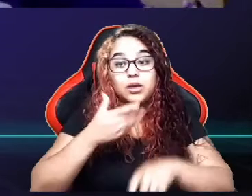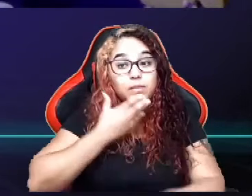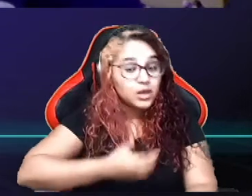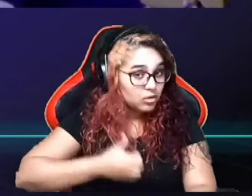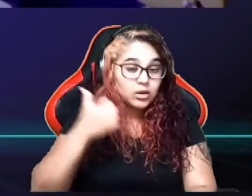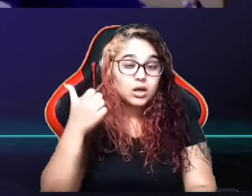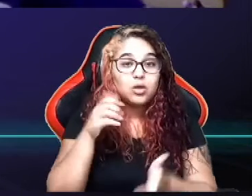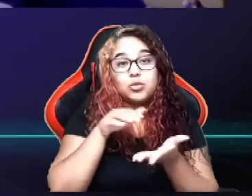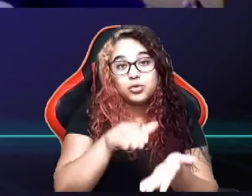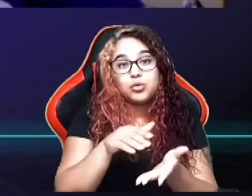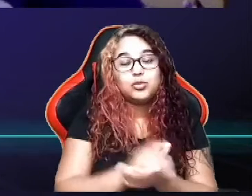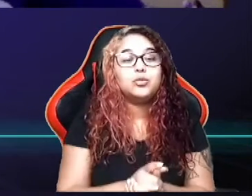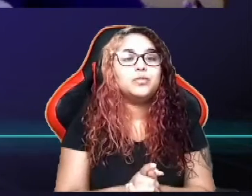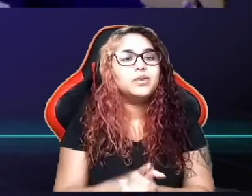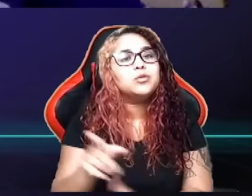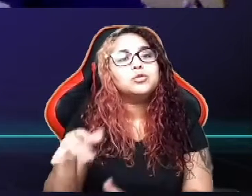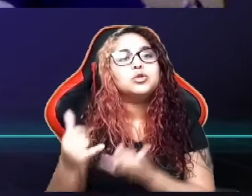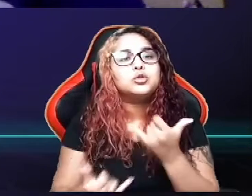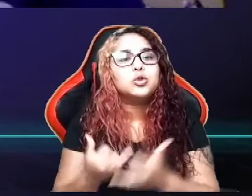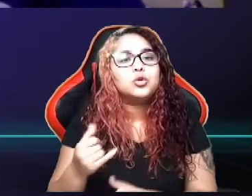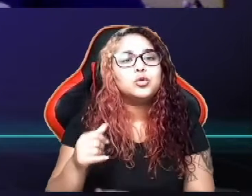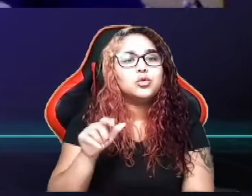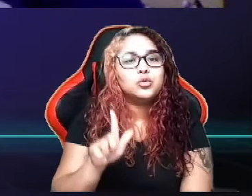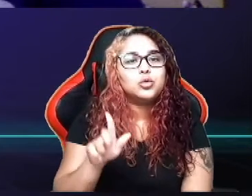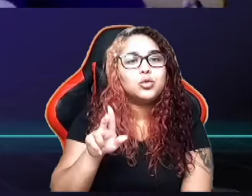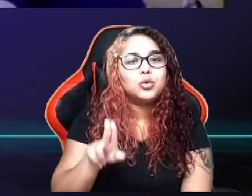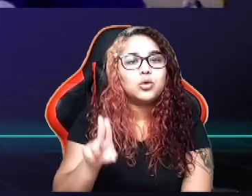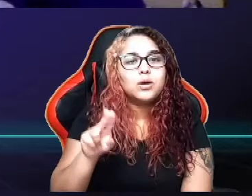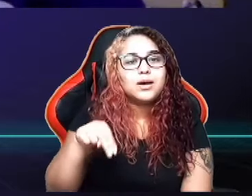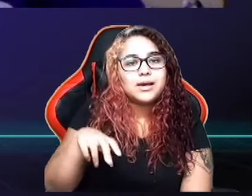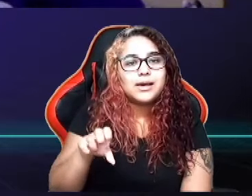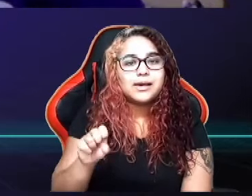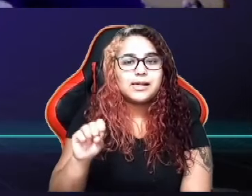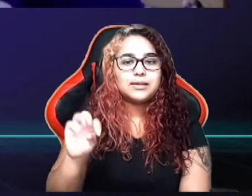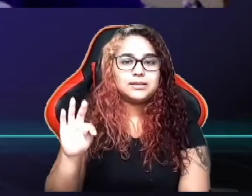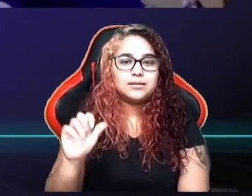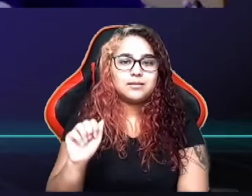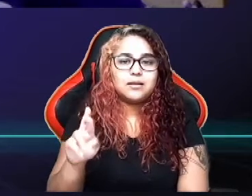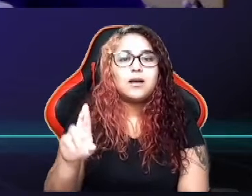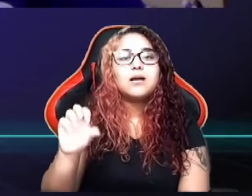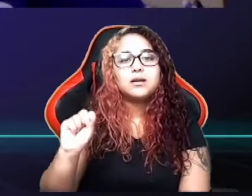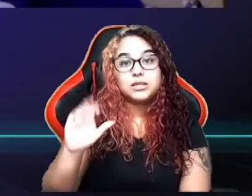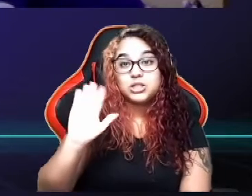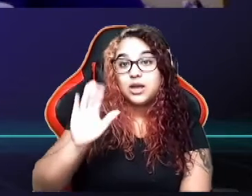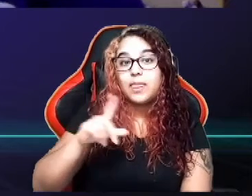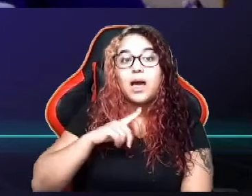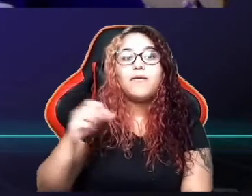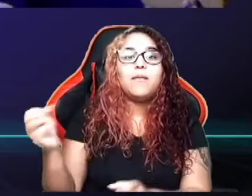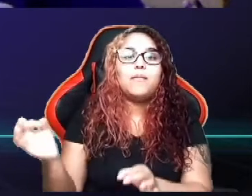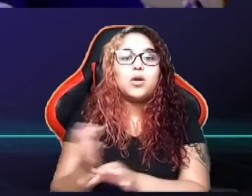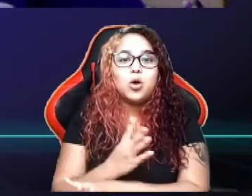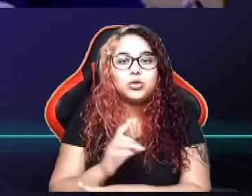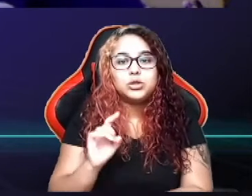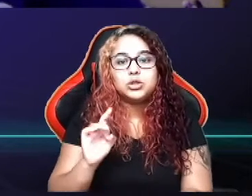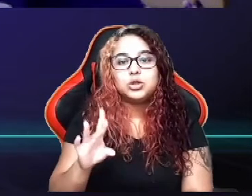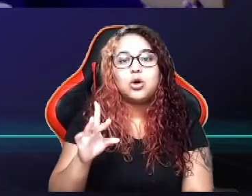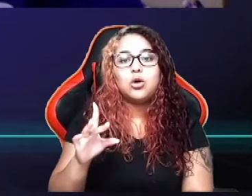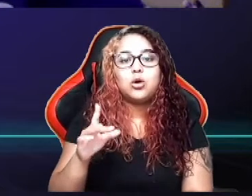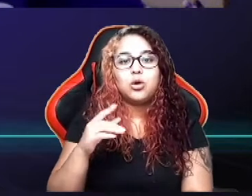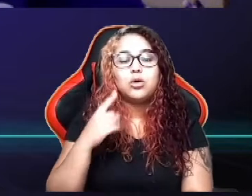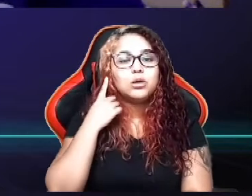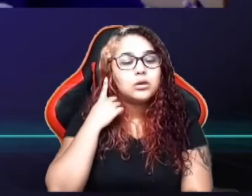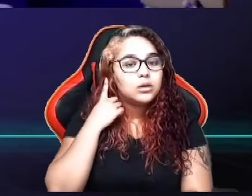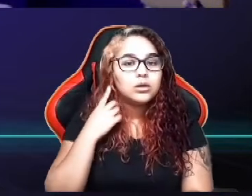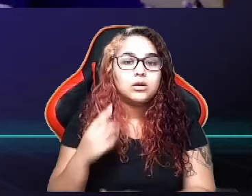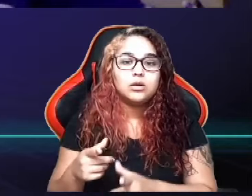to improve your product. Gunstars was already in development, so what we did was